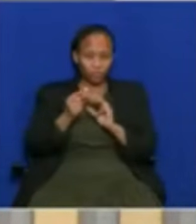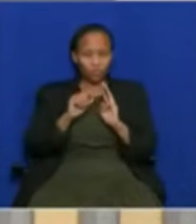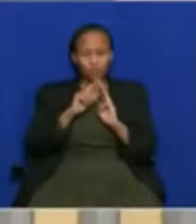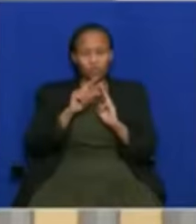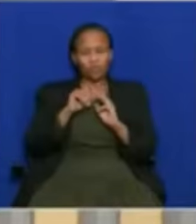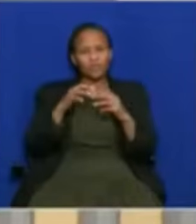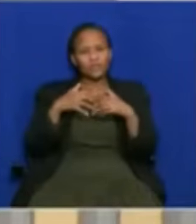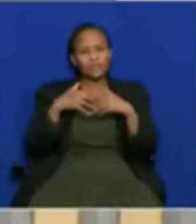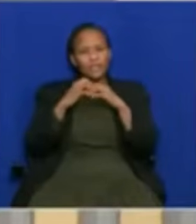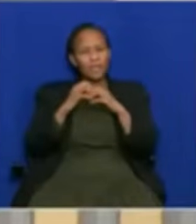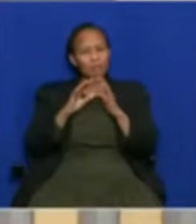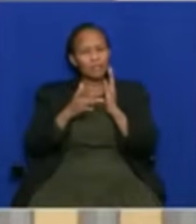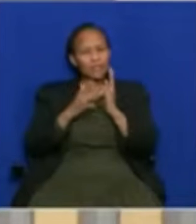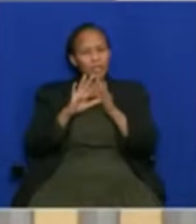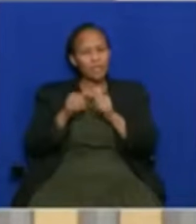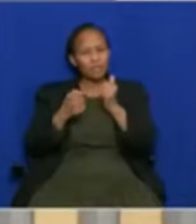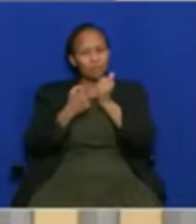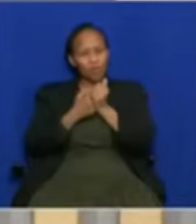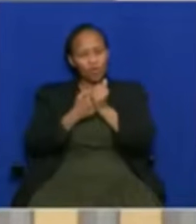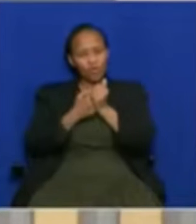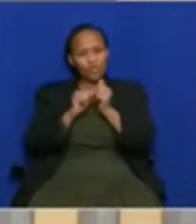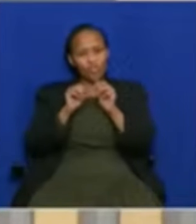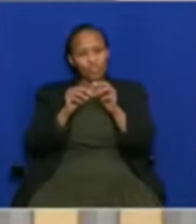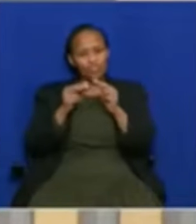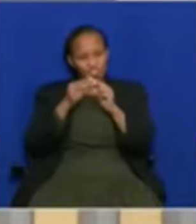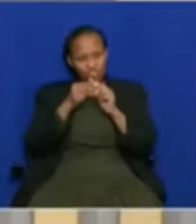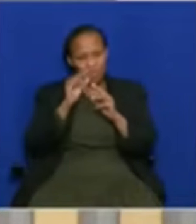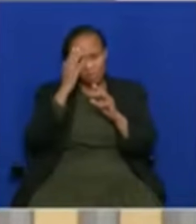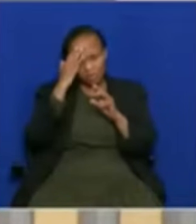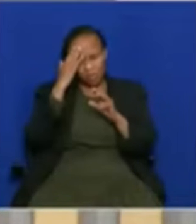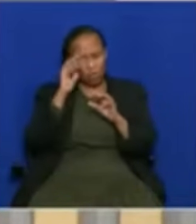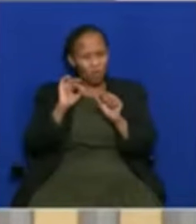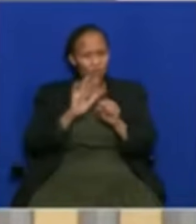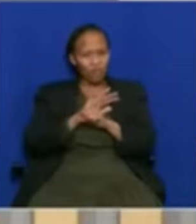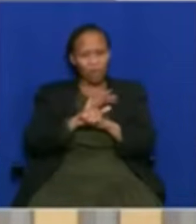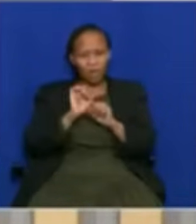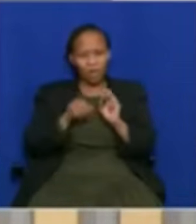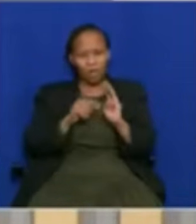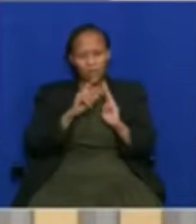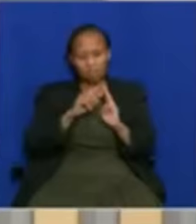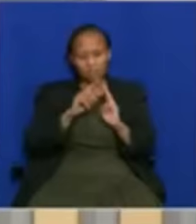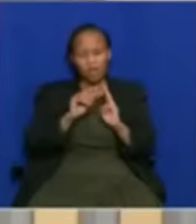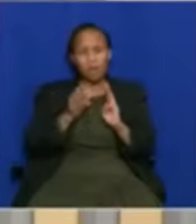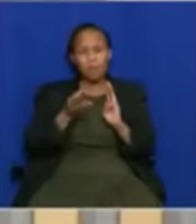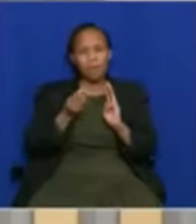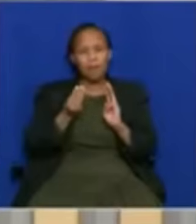unit inside out. He got 49%.